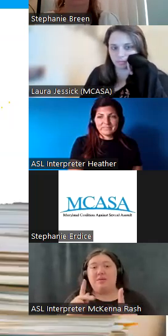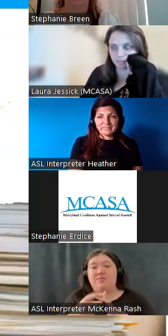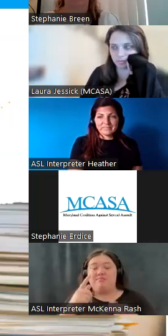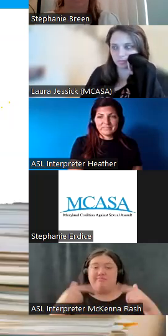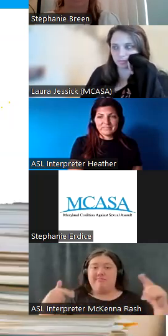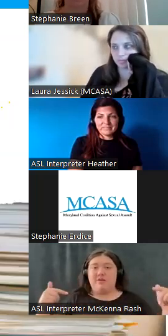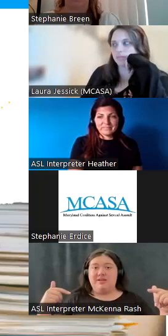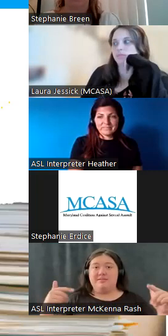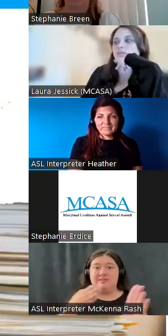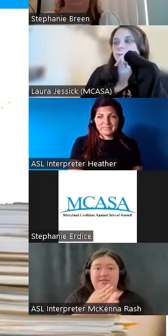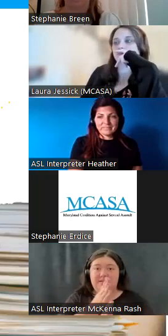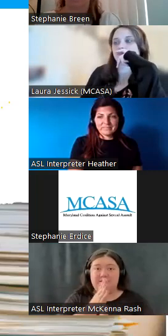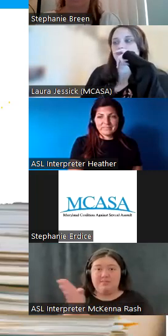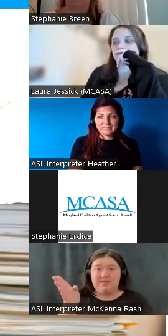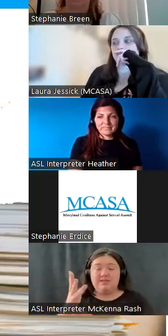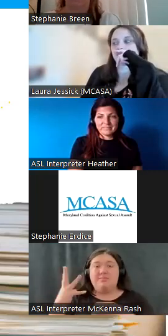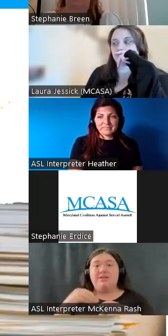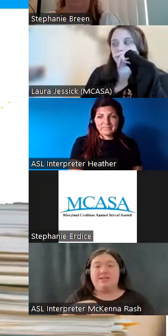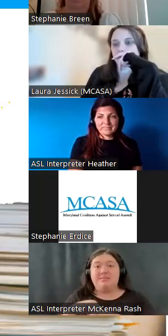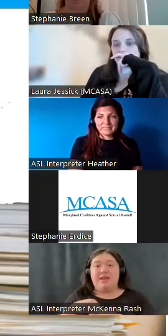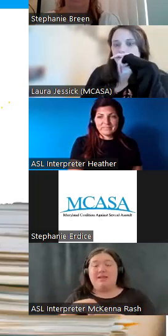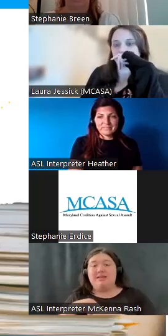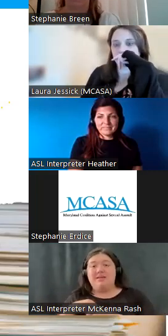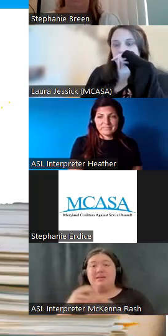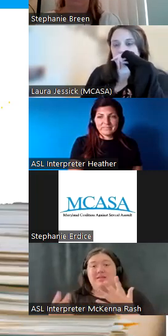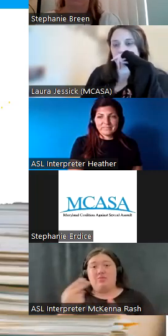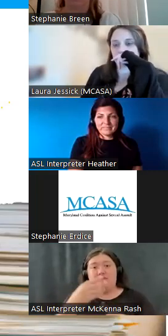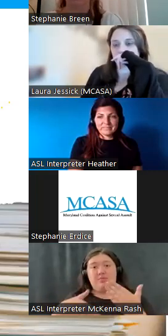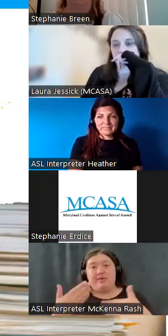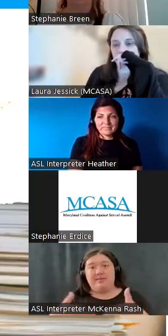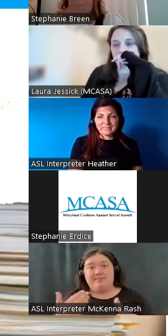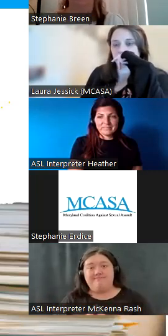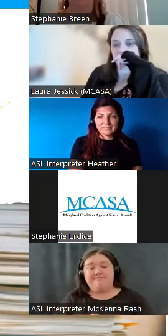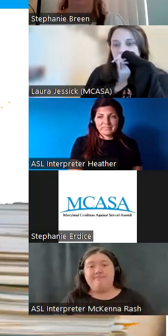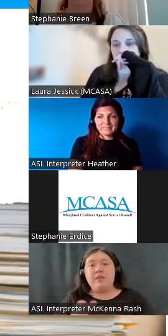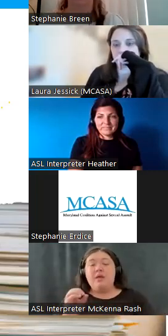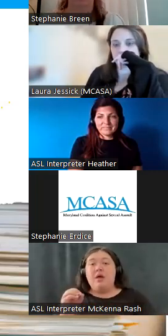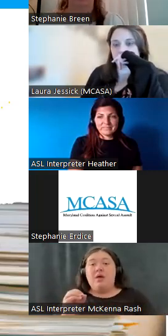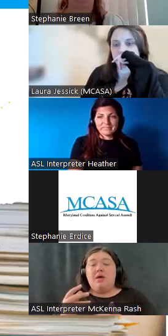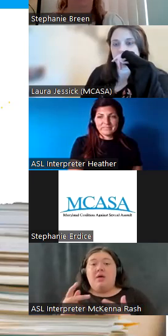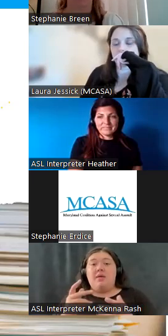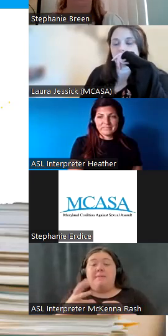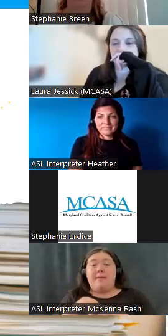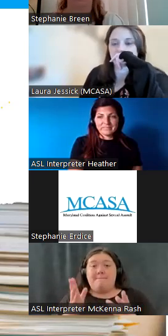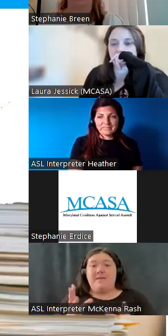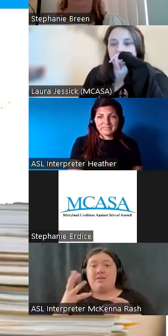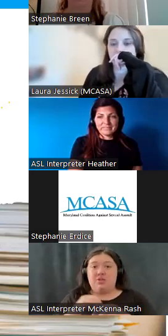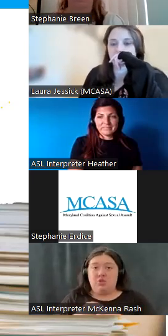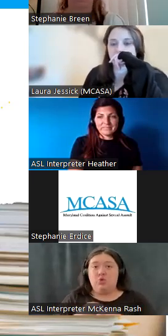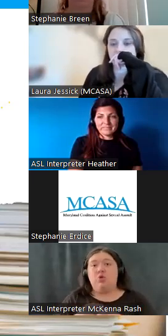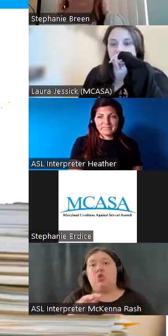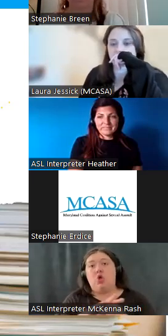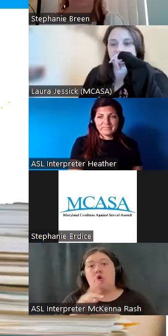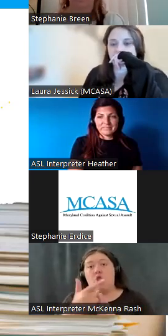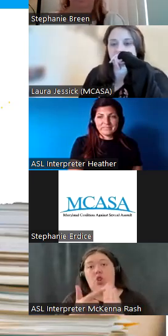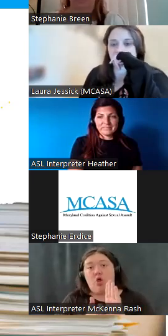disciplines participate in the review process. So the participants include local law enforcement,